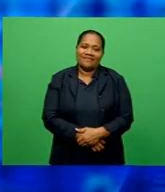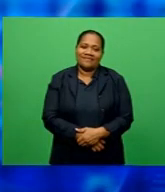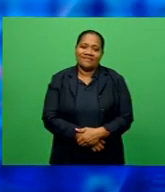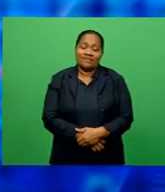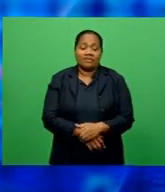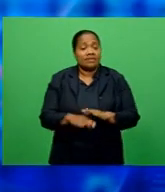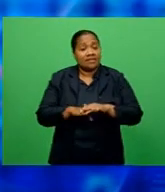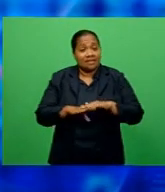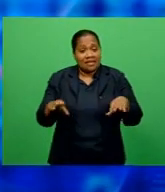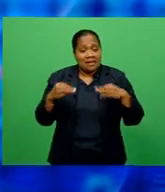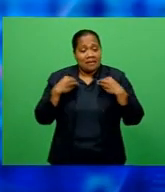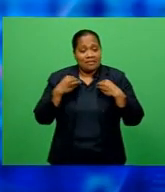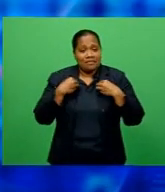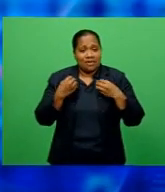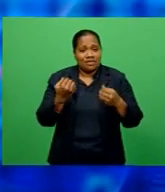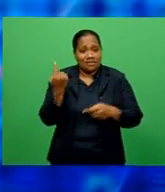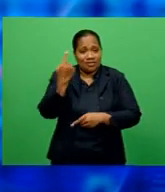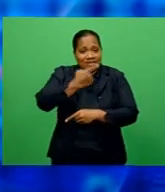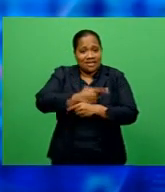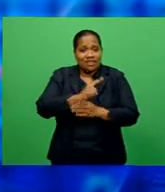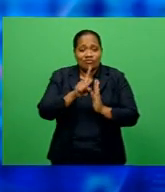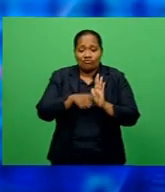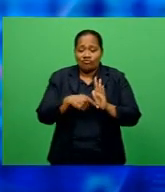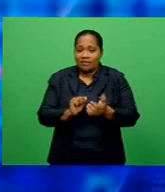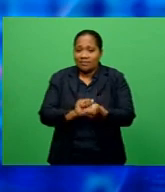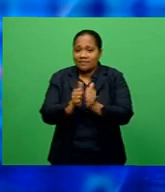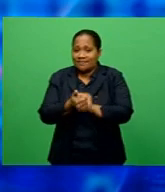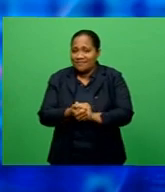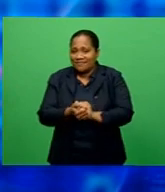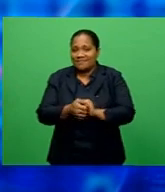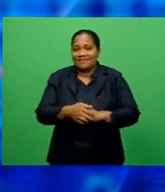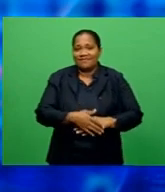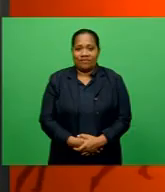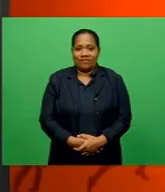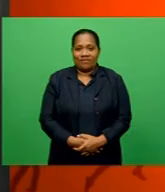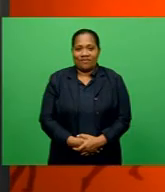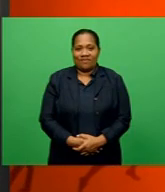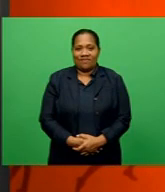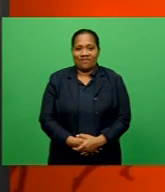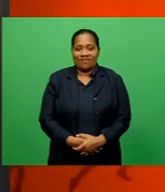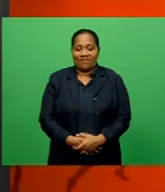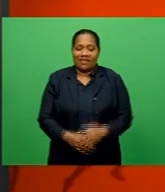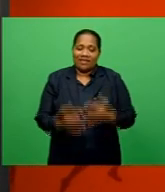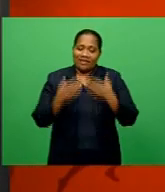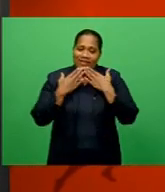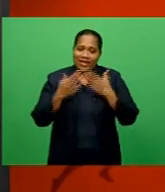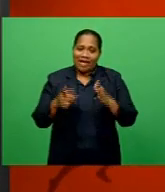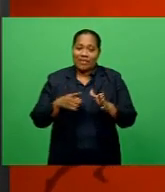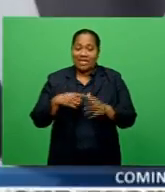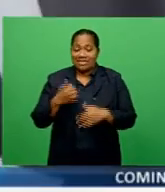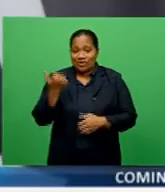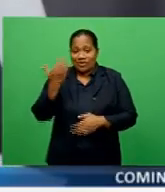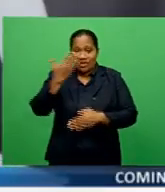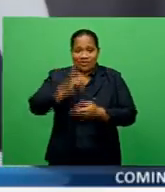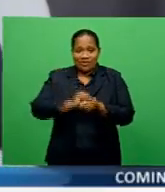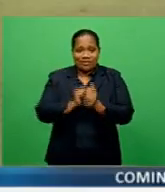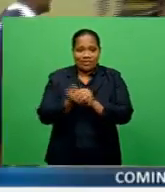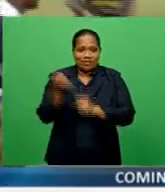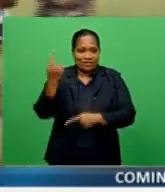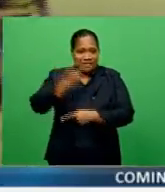And that's all from Business Tonight. Jamie joins us next with the latest from sports. Vinakapanisa and good evening. In Sports